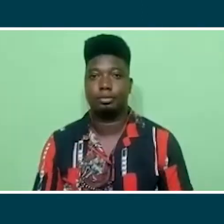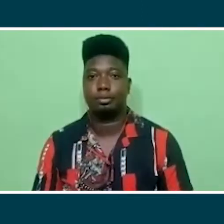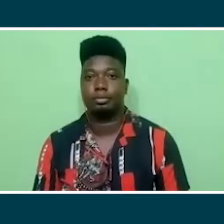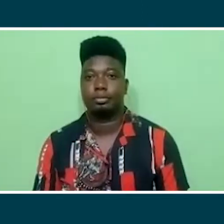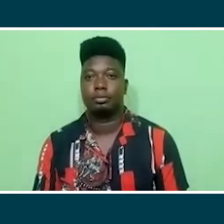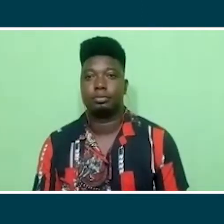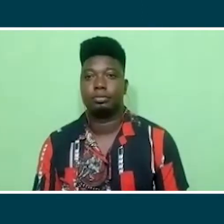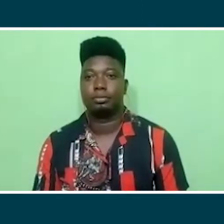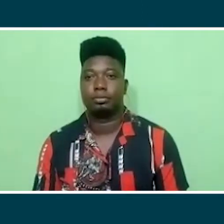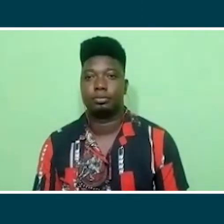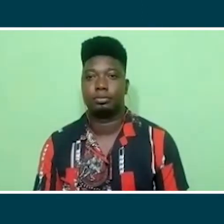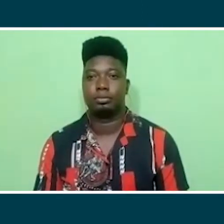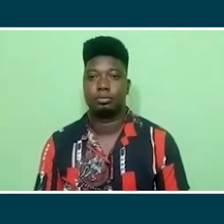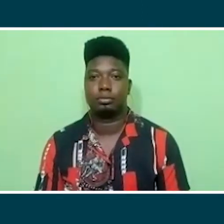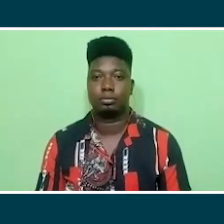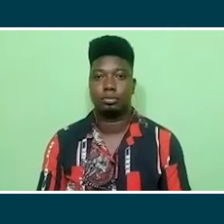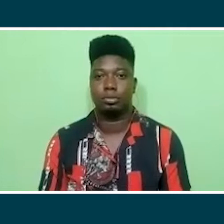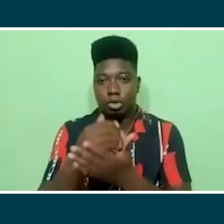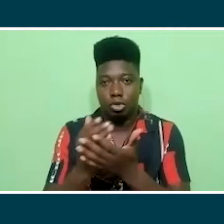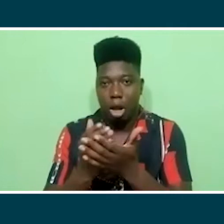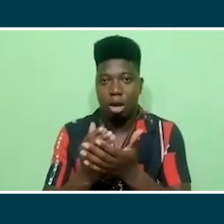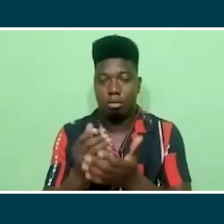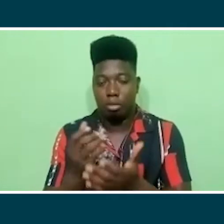So many messages sent as kids from so many different,